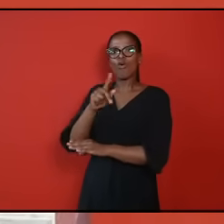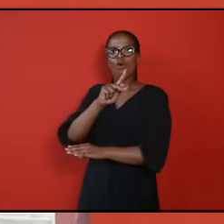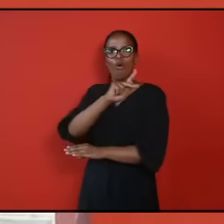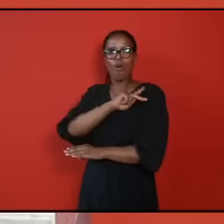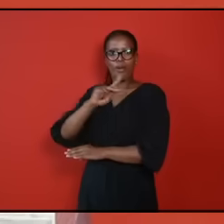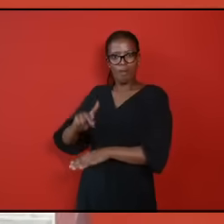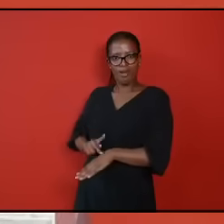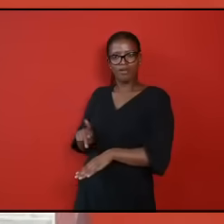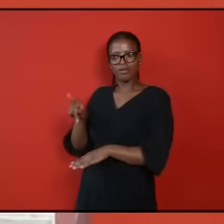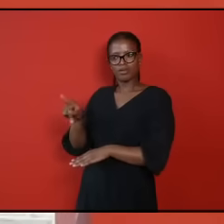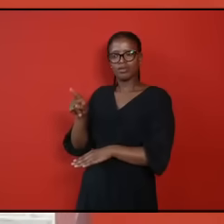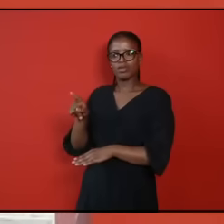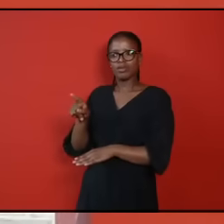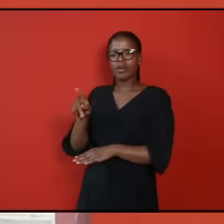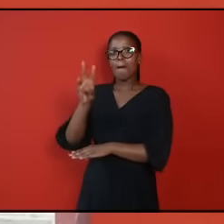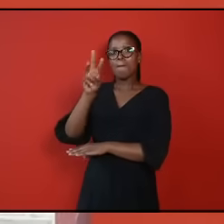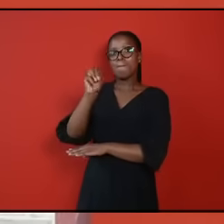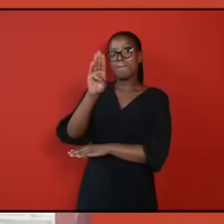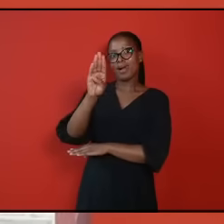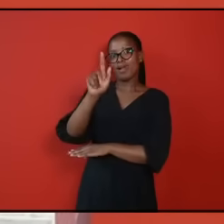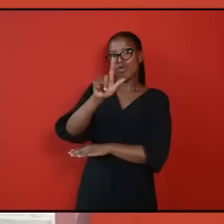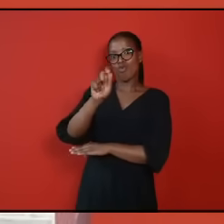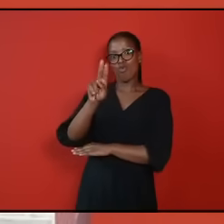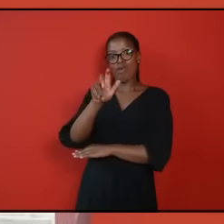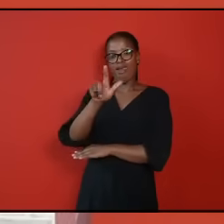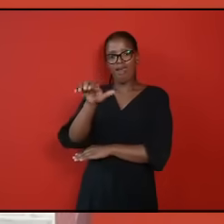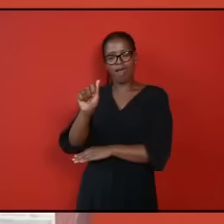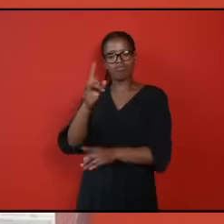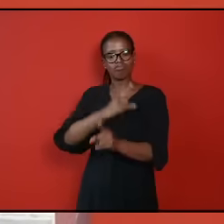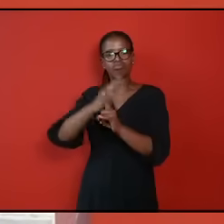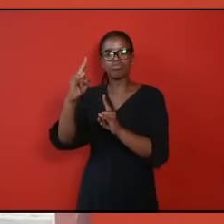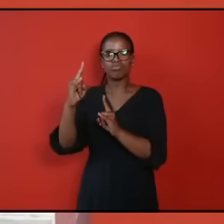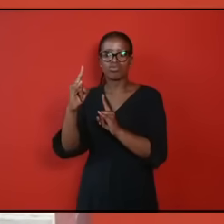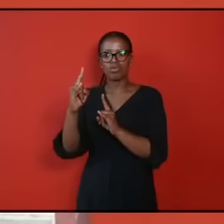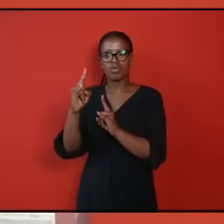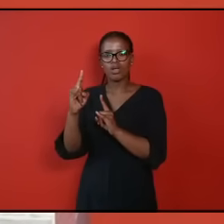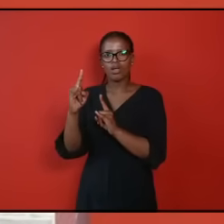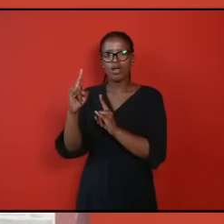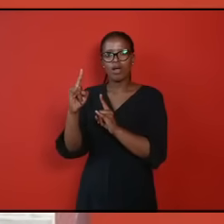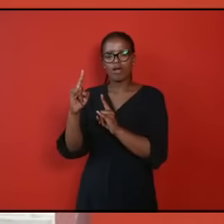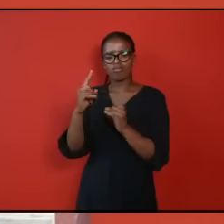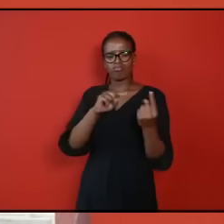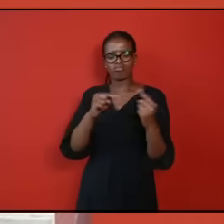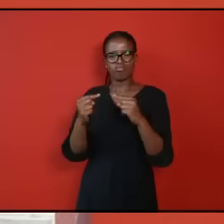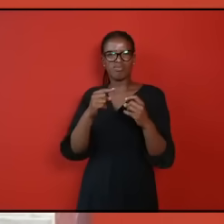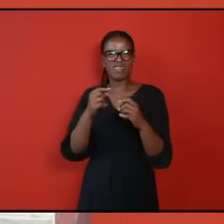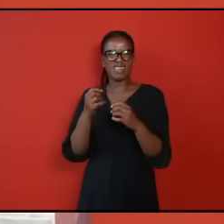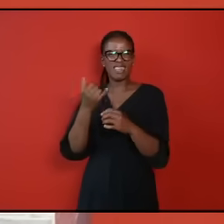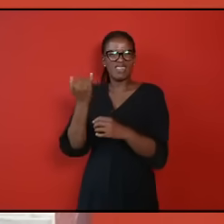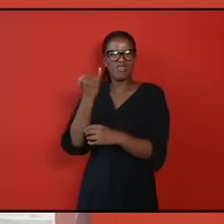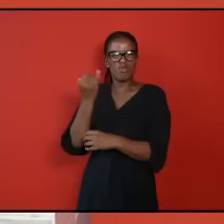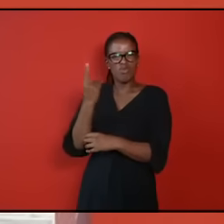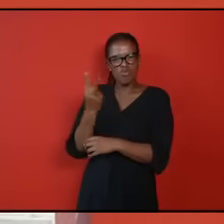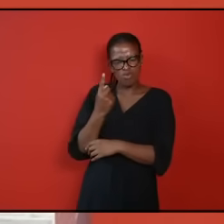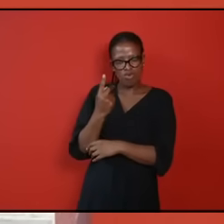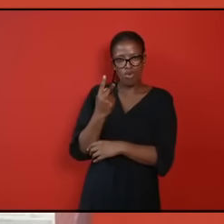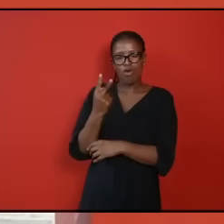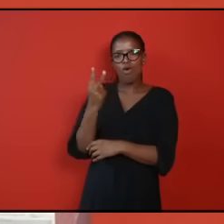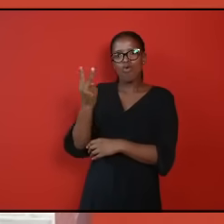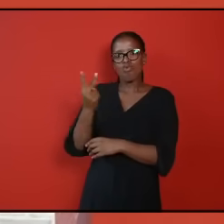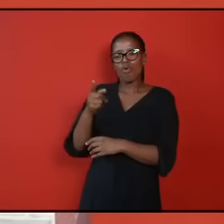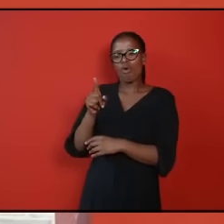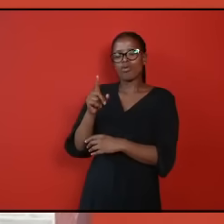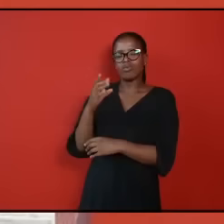And Mbalula won against them. He was a candidate against Mbalula. A candidate for Cyril.